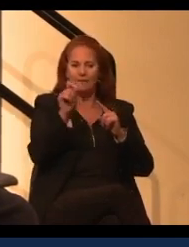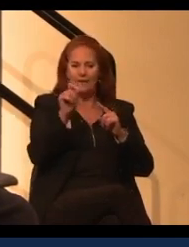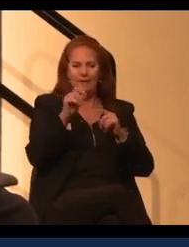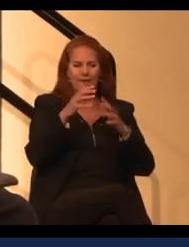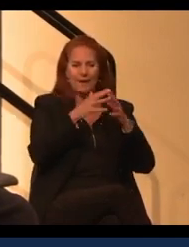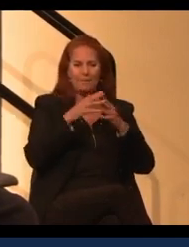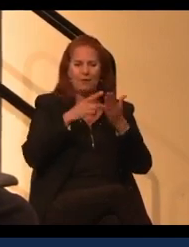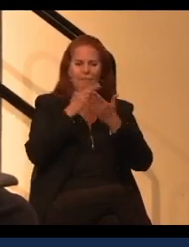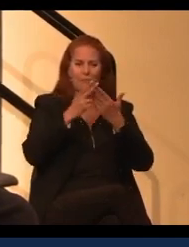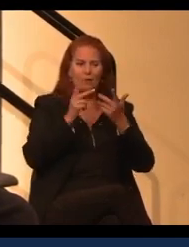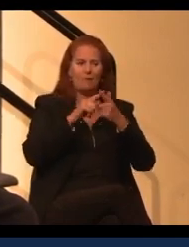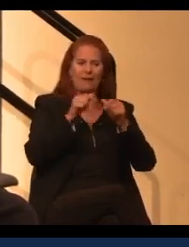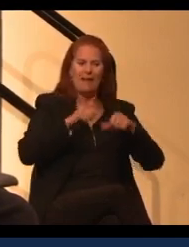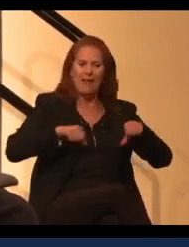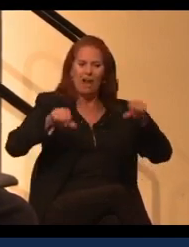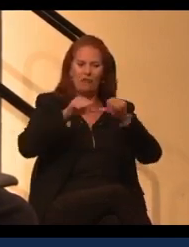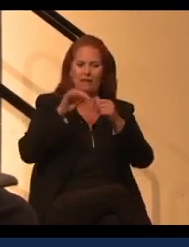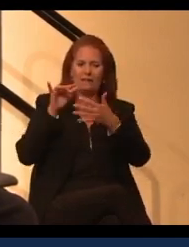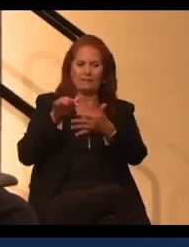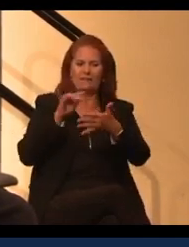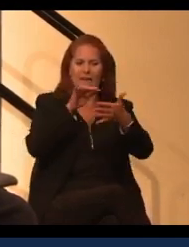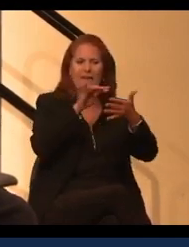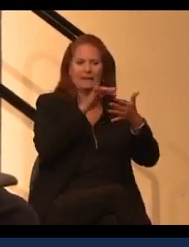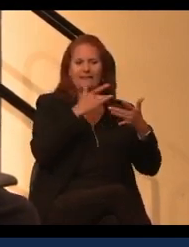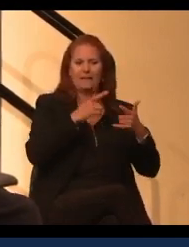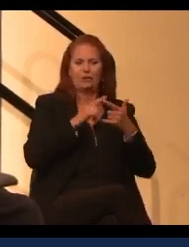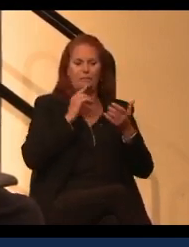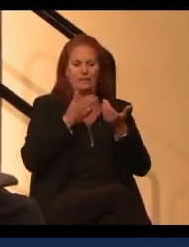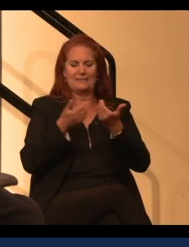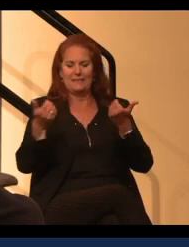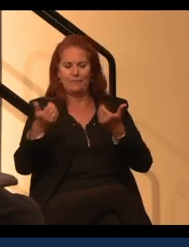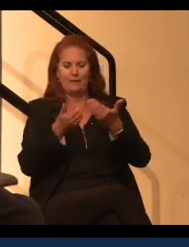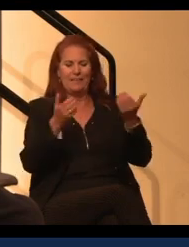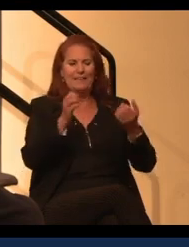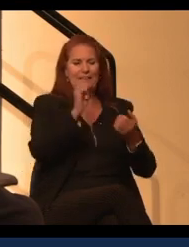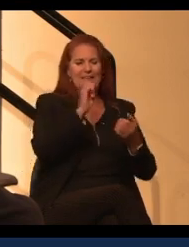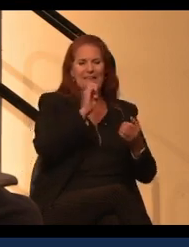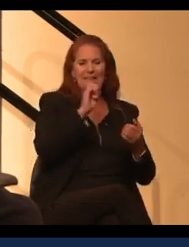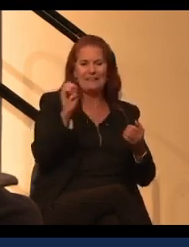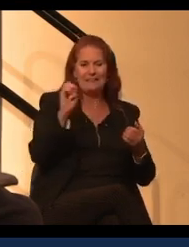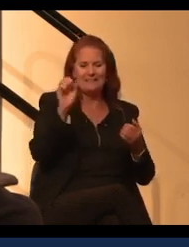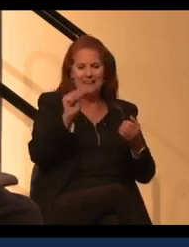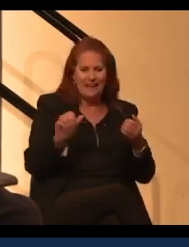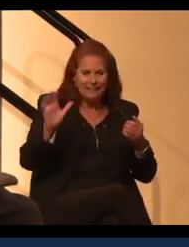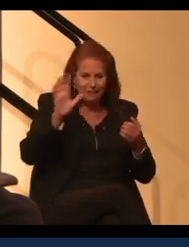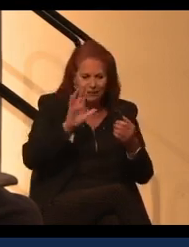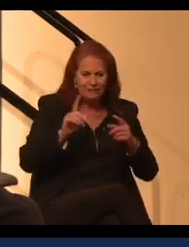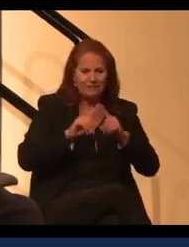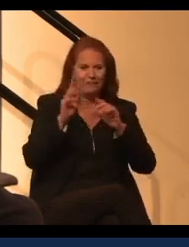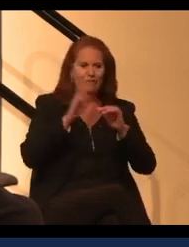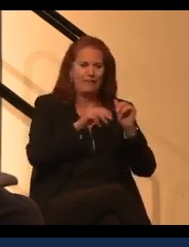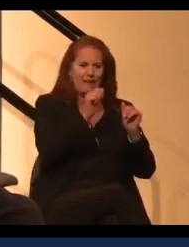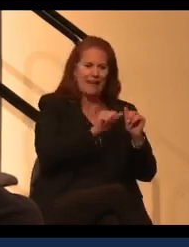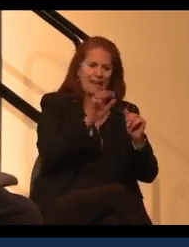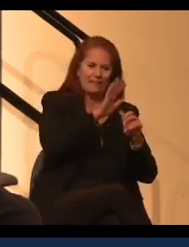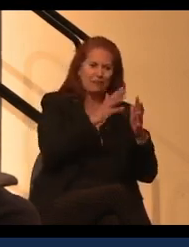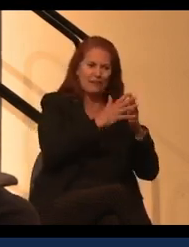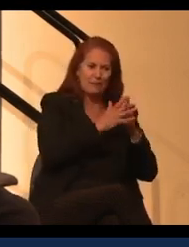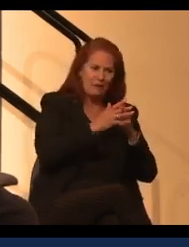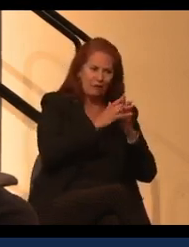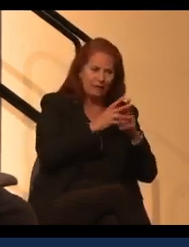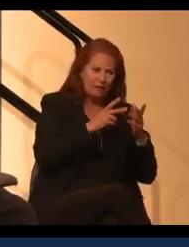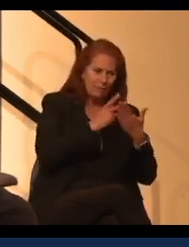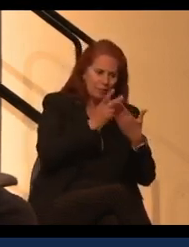but even area studies, which oftentimes tend to be separate. We have our East Asian programs that may be very different from the Asian American Studies